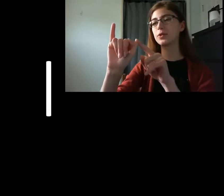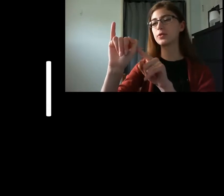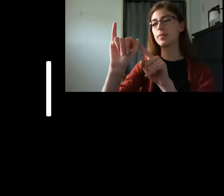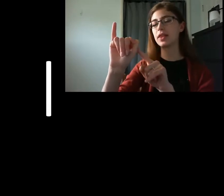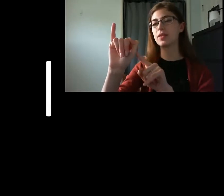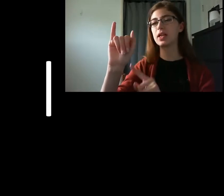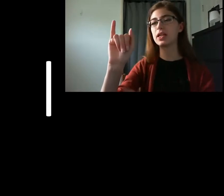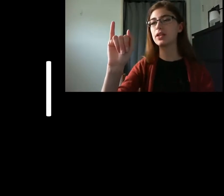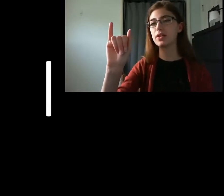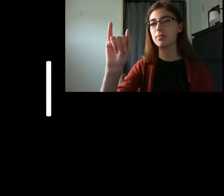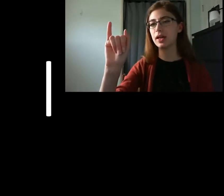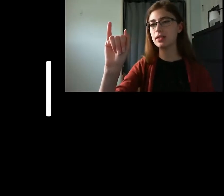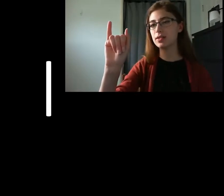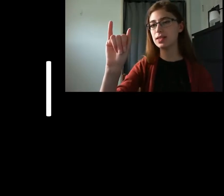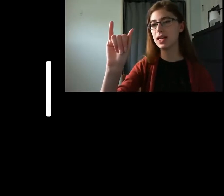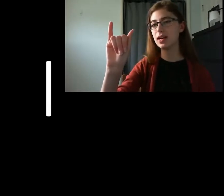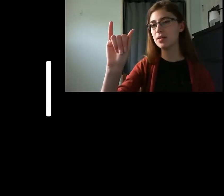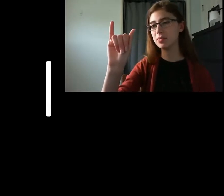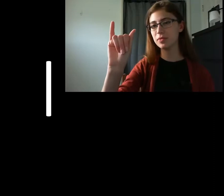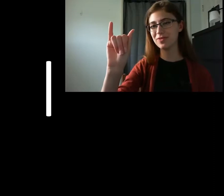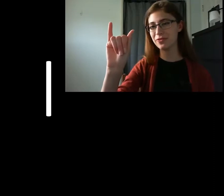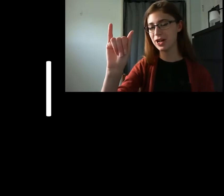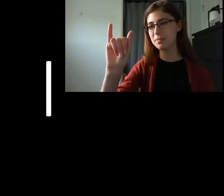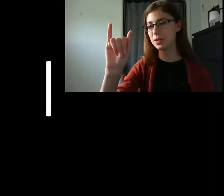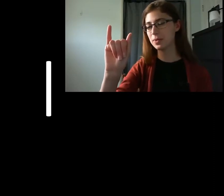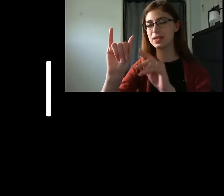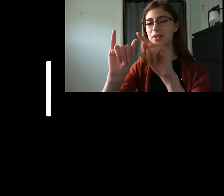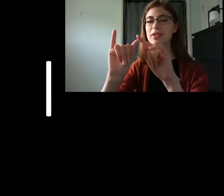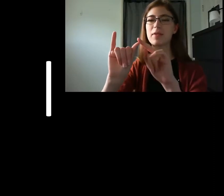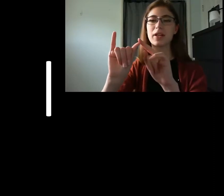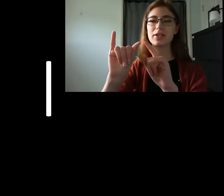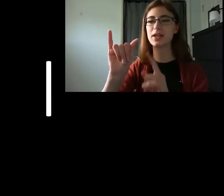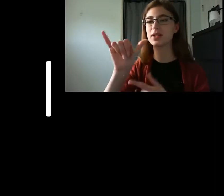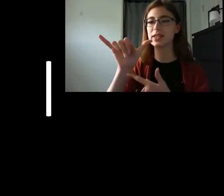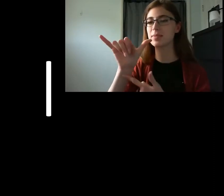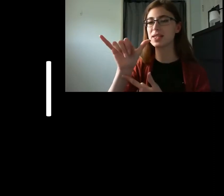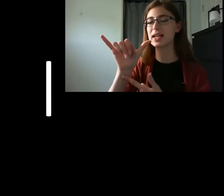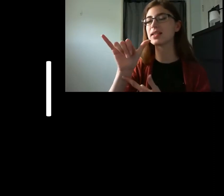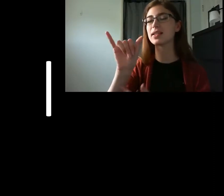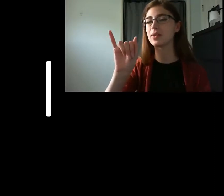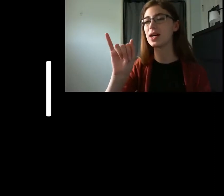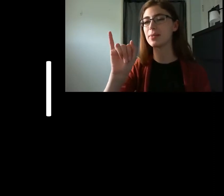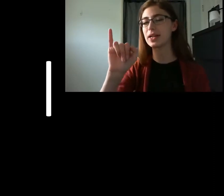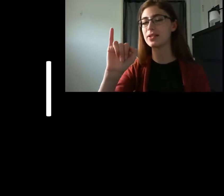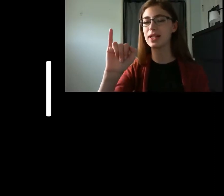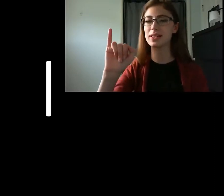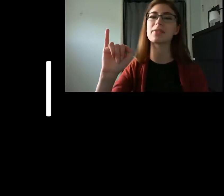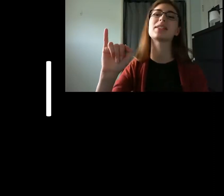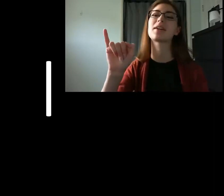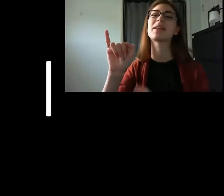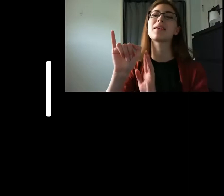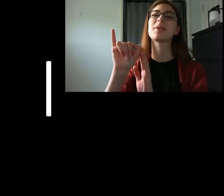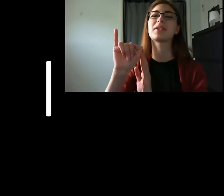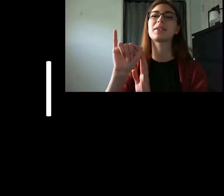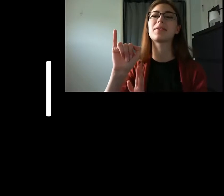of fold my thumb in. Your thumb might set up fine, but as long as my fingers are, it looks like I'm signing the letter Y when I do that. So I have to